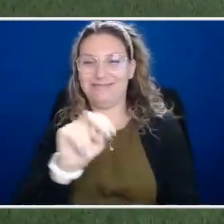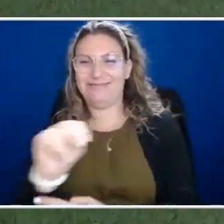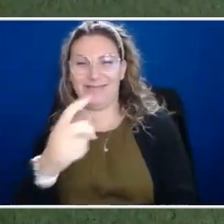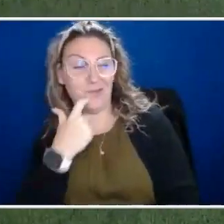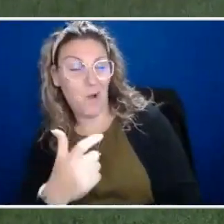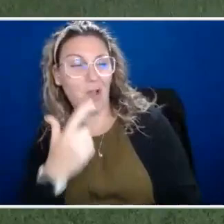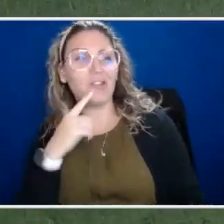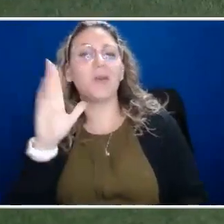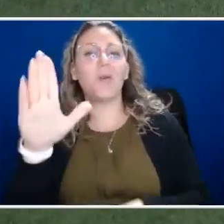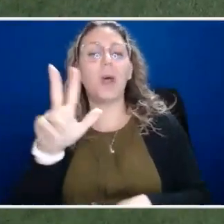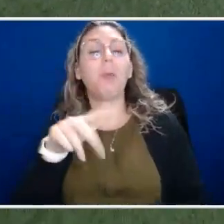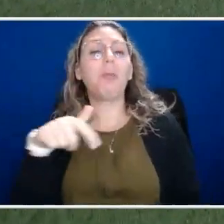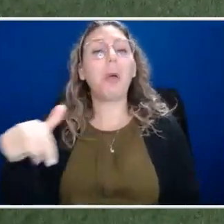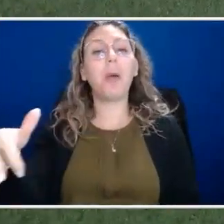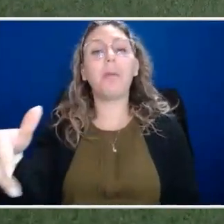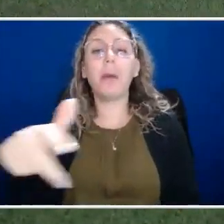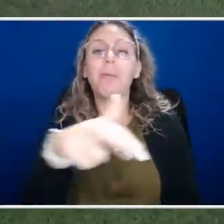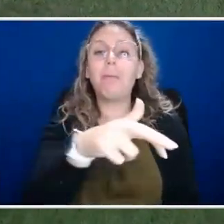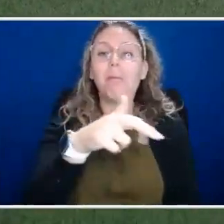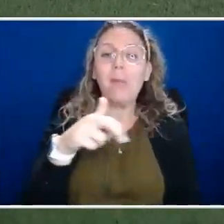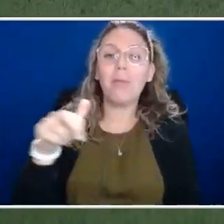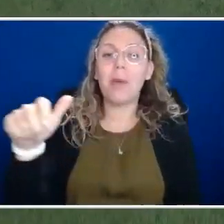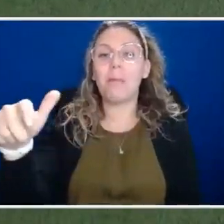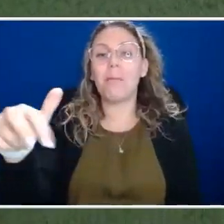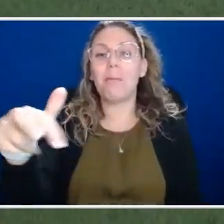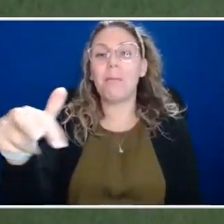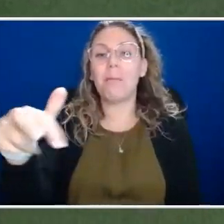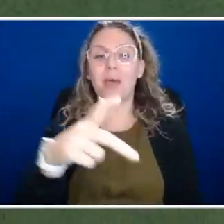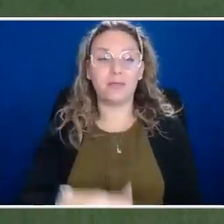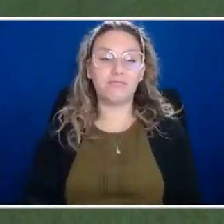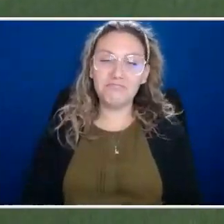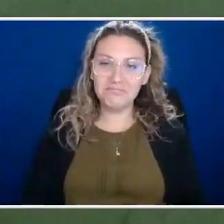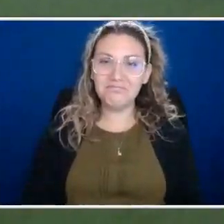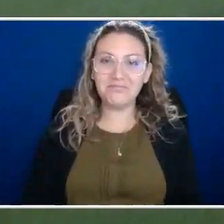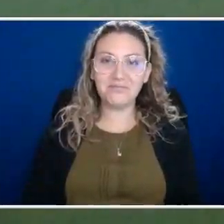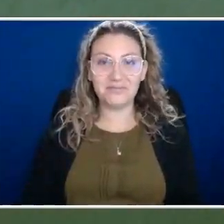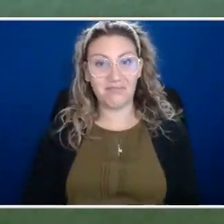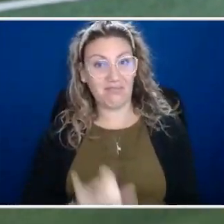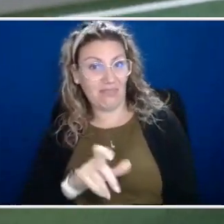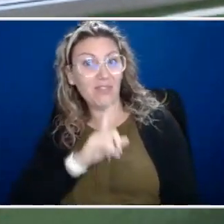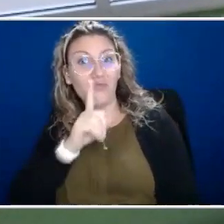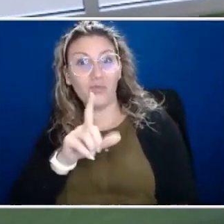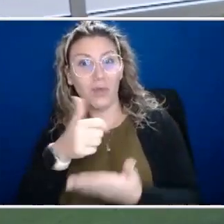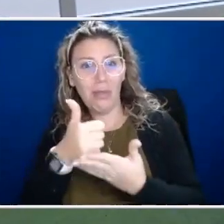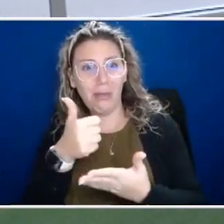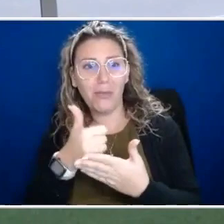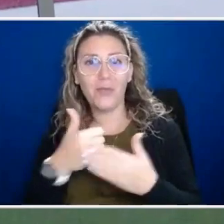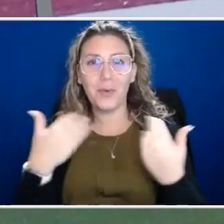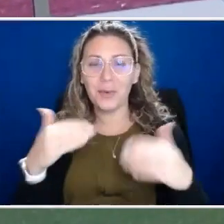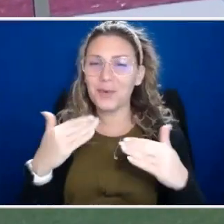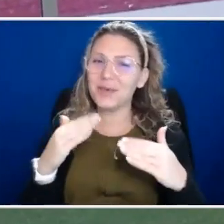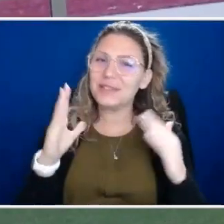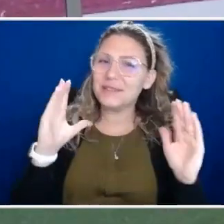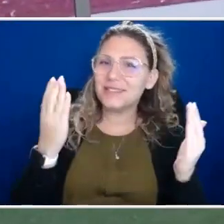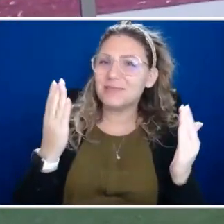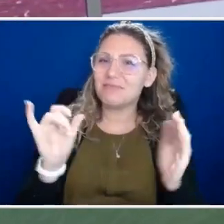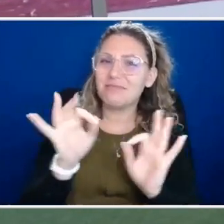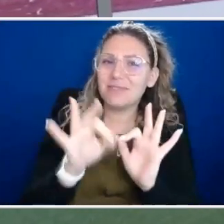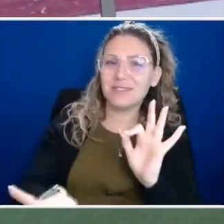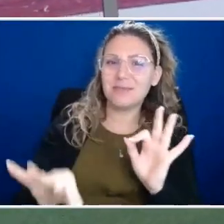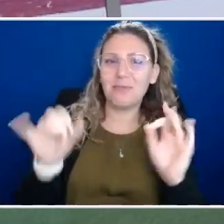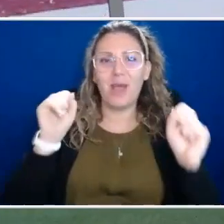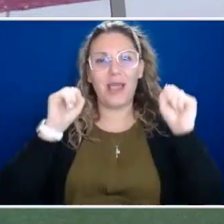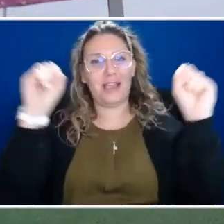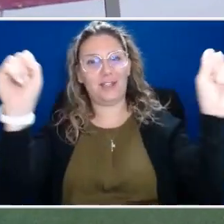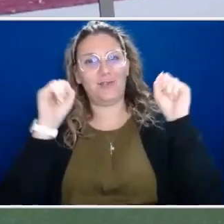yeah. Okay. Driving up onto the toe. Well, this is really helpful, and these seem like really simple exercises, which they are,